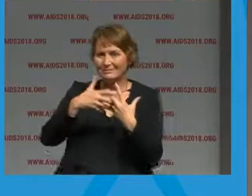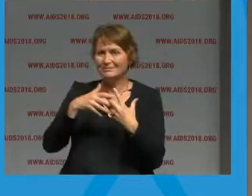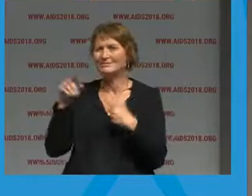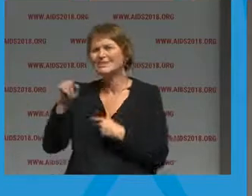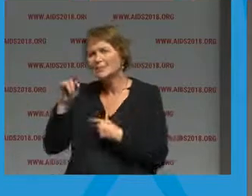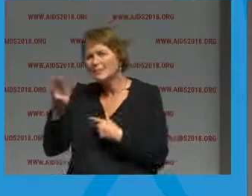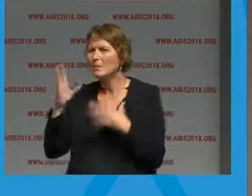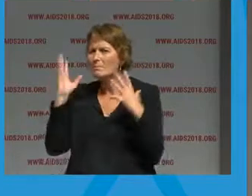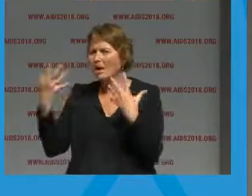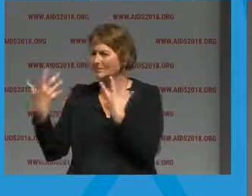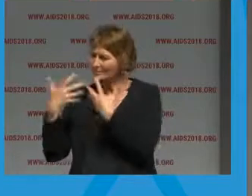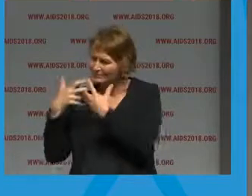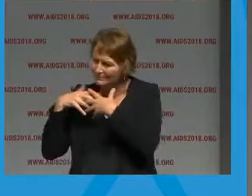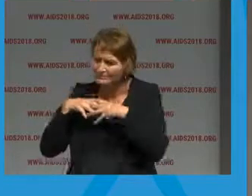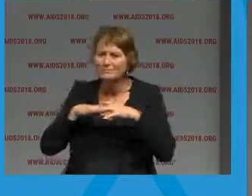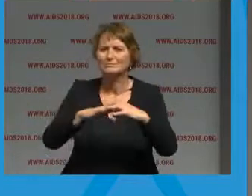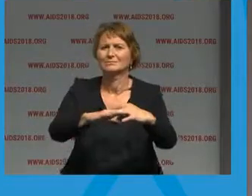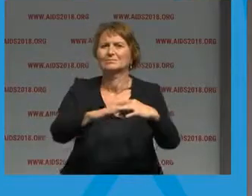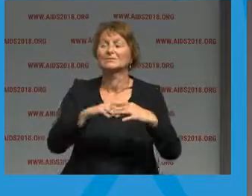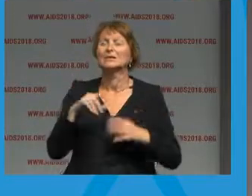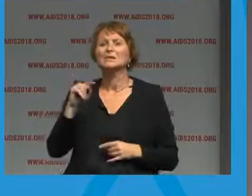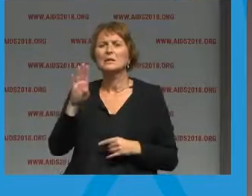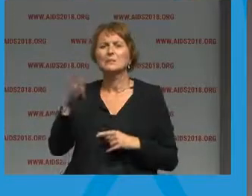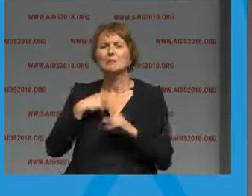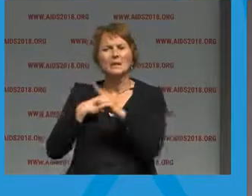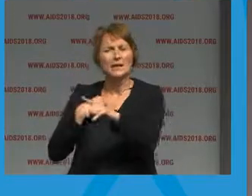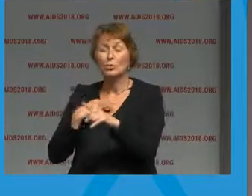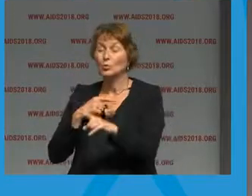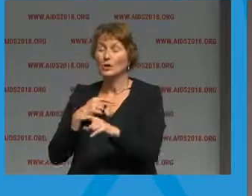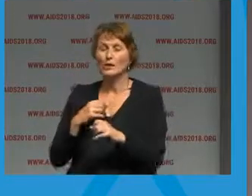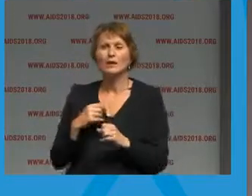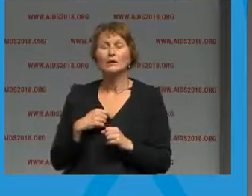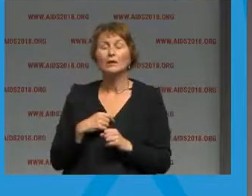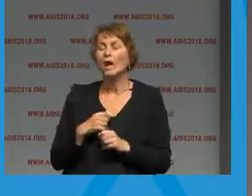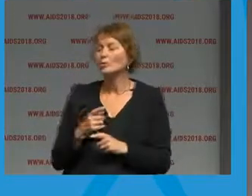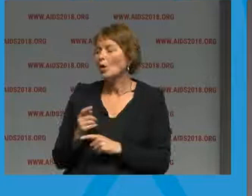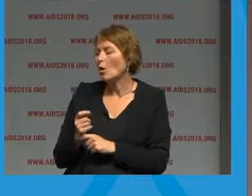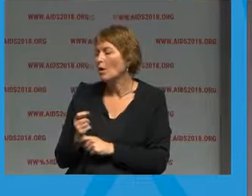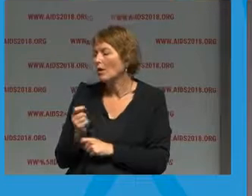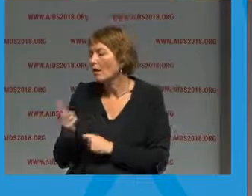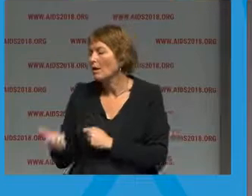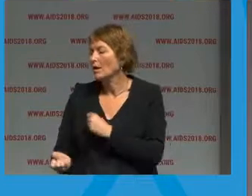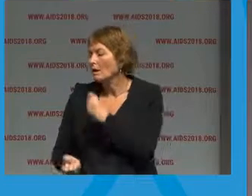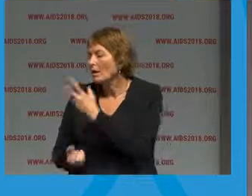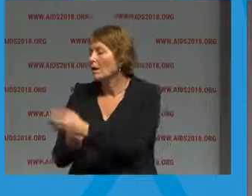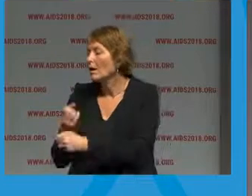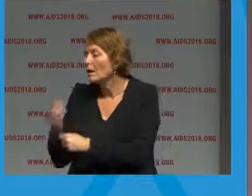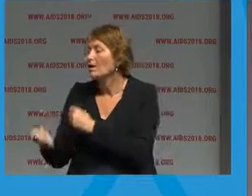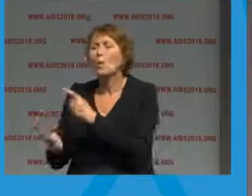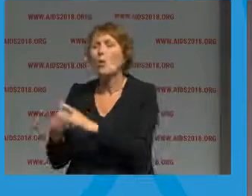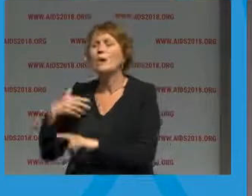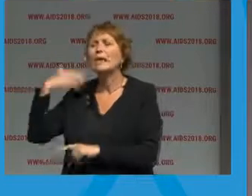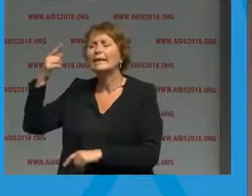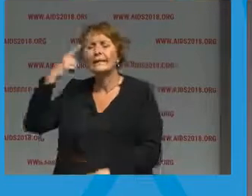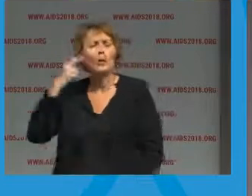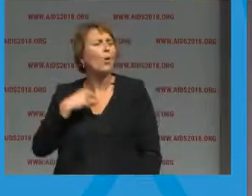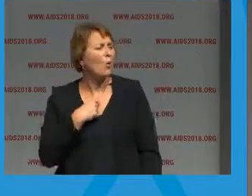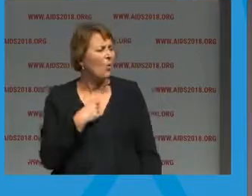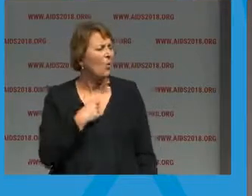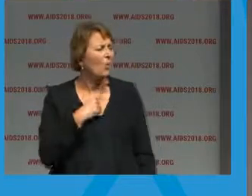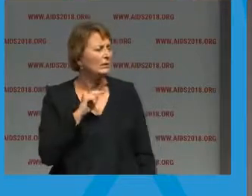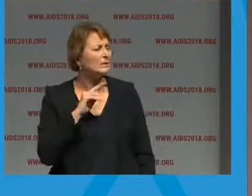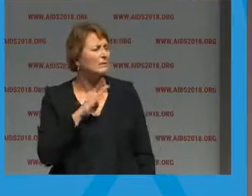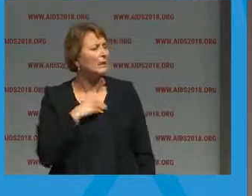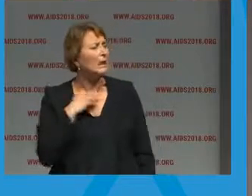tuberculosis, and that tuberculosis be aggressively responded to and not an afterthought. We need to understand